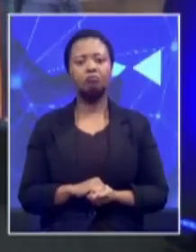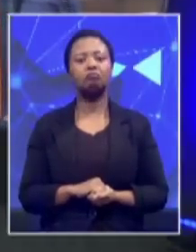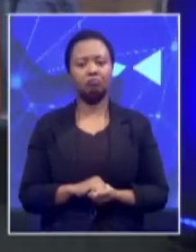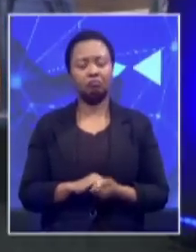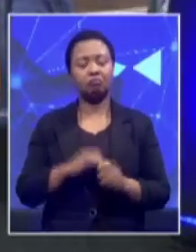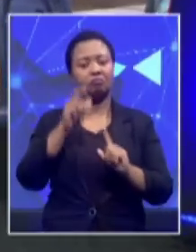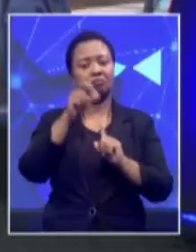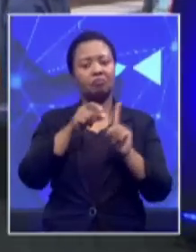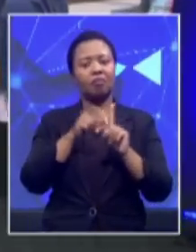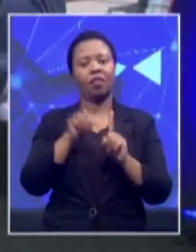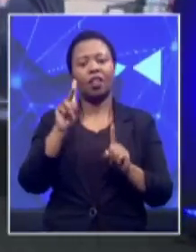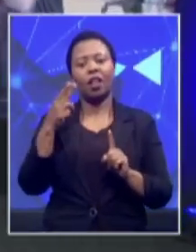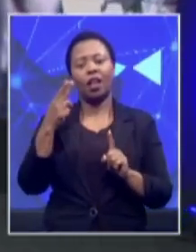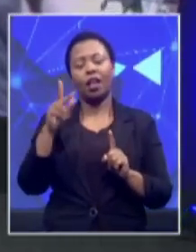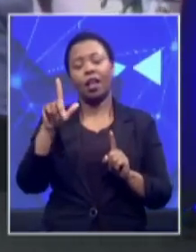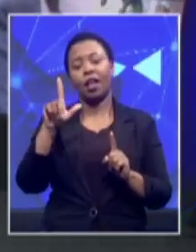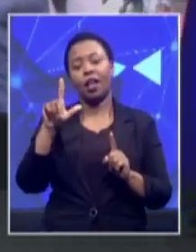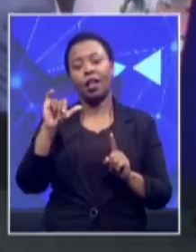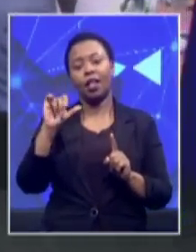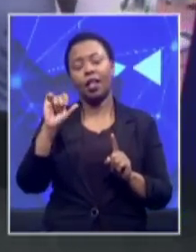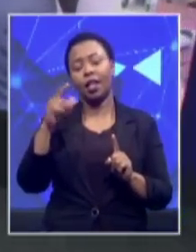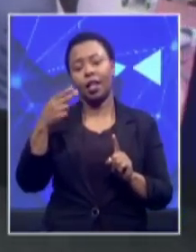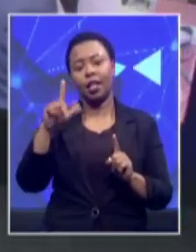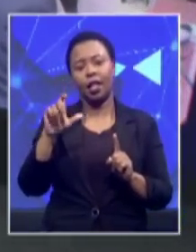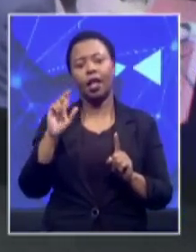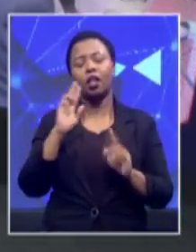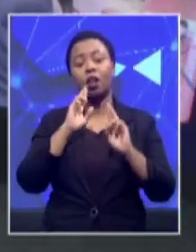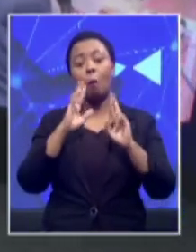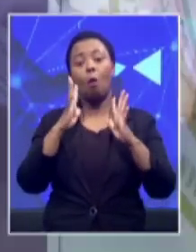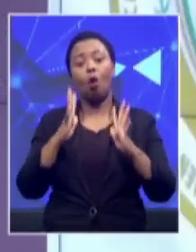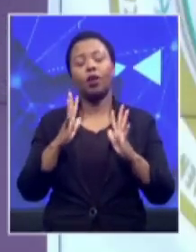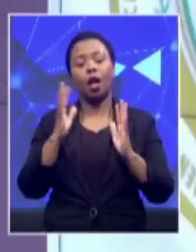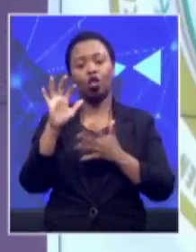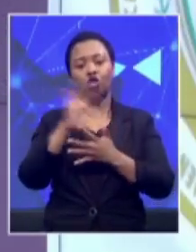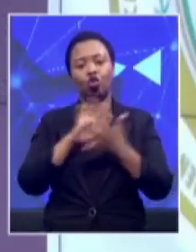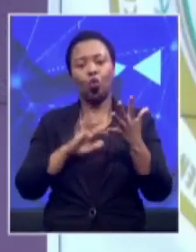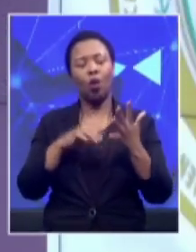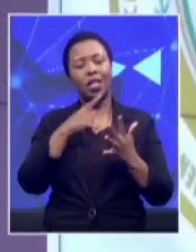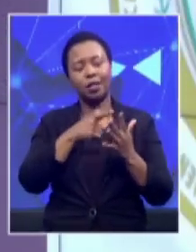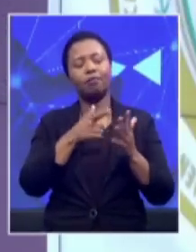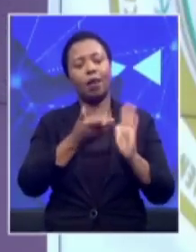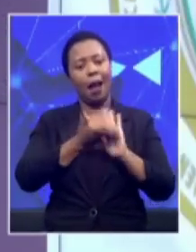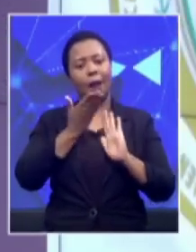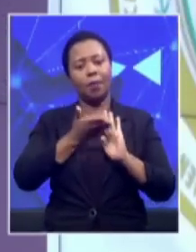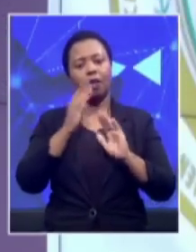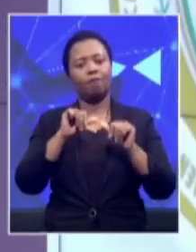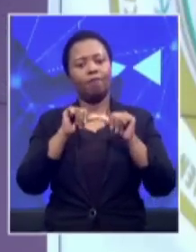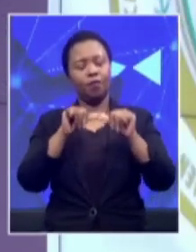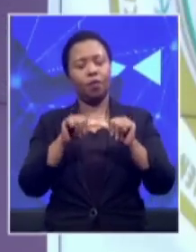Khayelihle Khumalo is our reporter on that story, and he'll continue to bring us updates at the Pan-African Parliament.